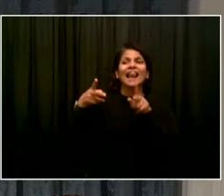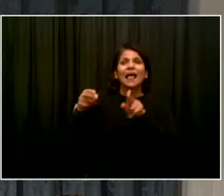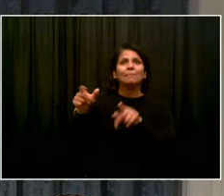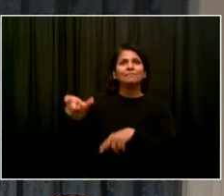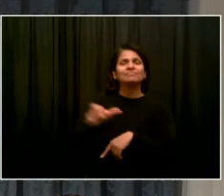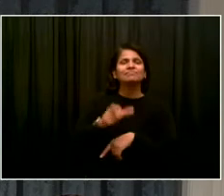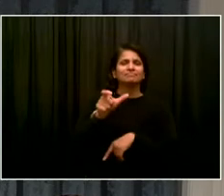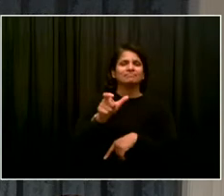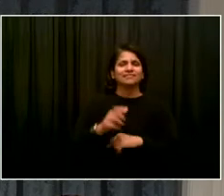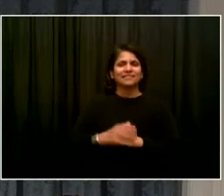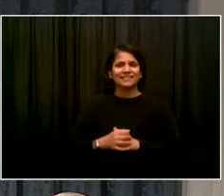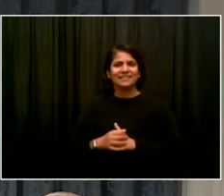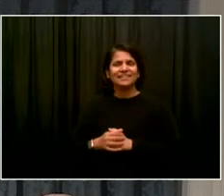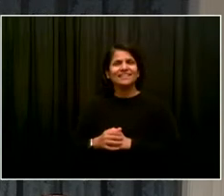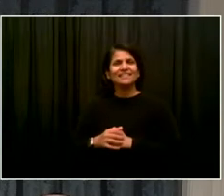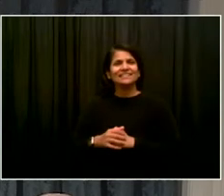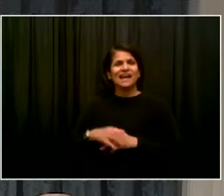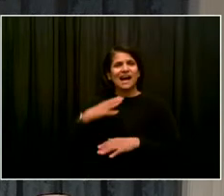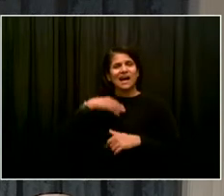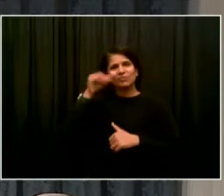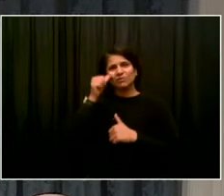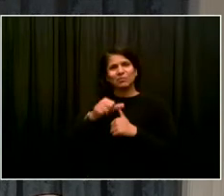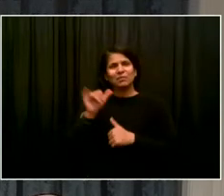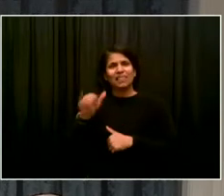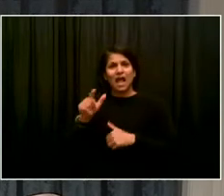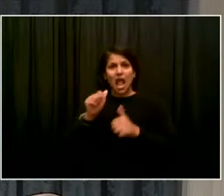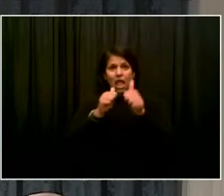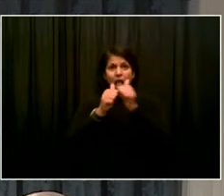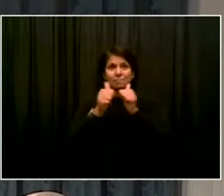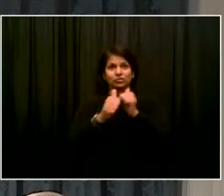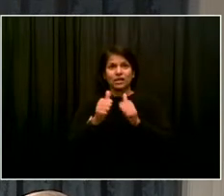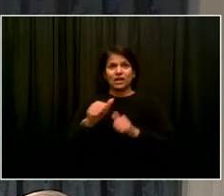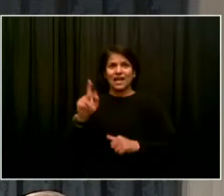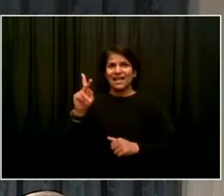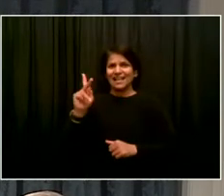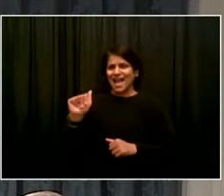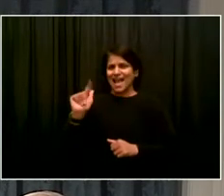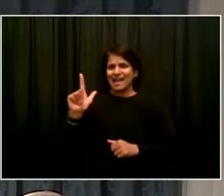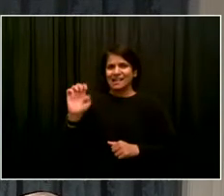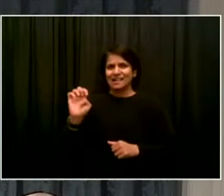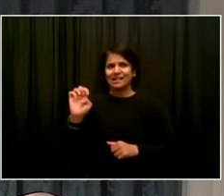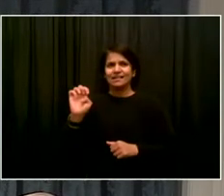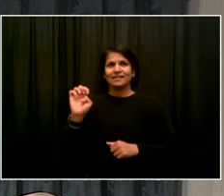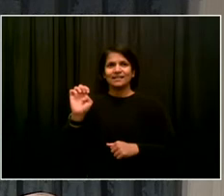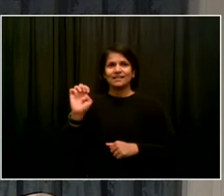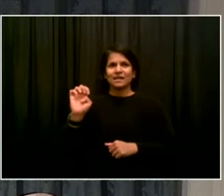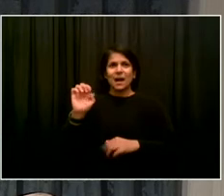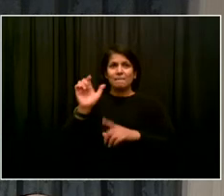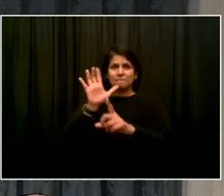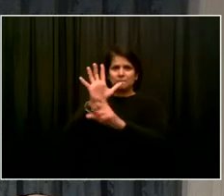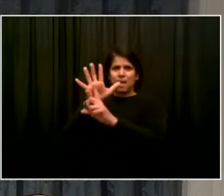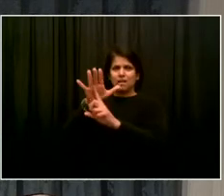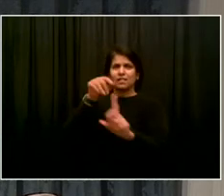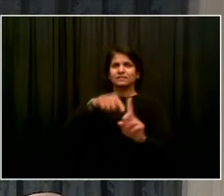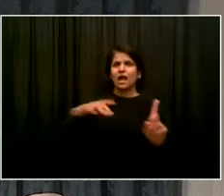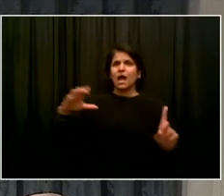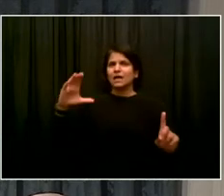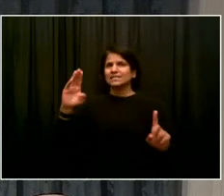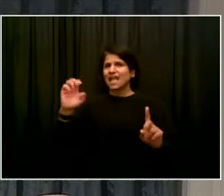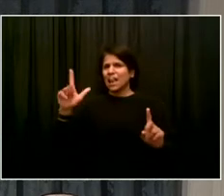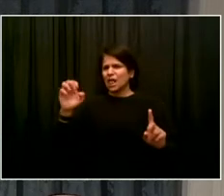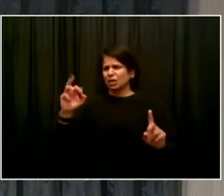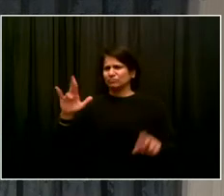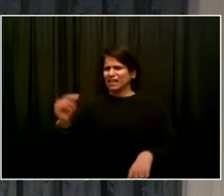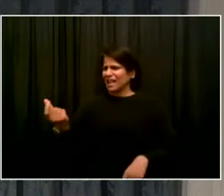I think you were up against kale, and kale was the trendy thing, and celery was going nowhere. Celery's a tough sell. It's a tough sell. Celery's a tough sell. You have to be